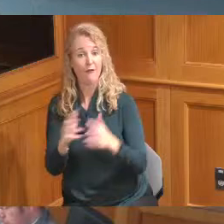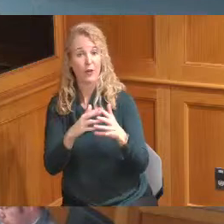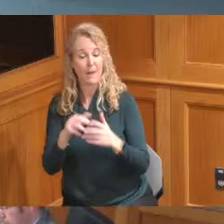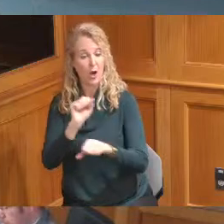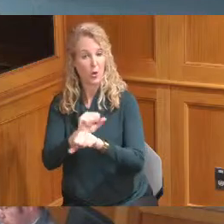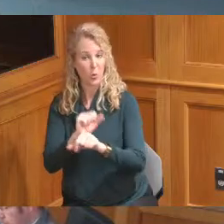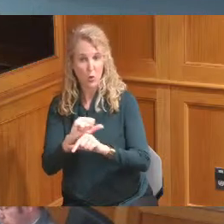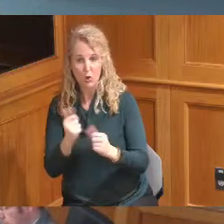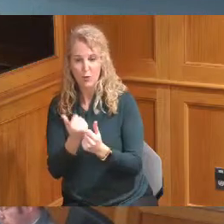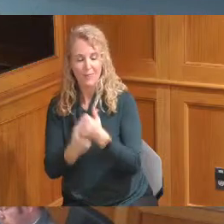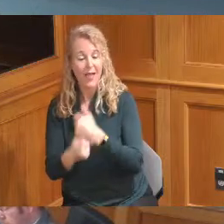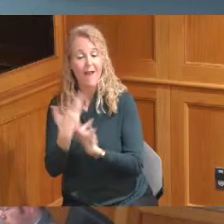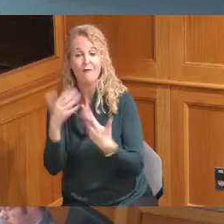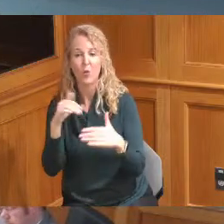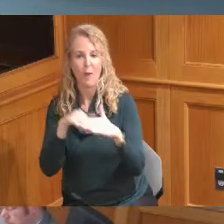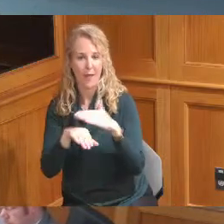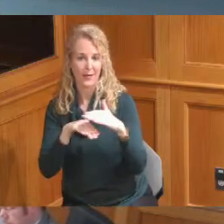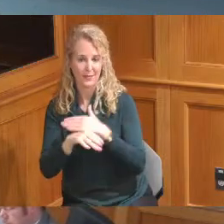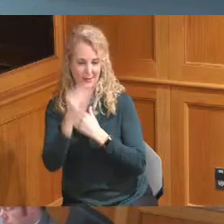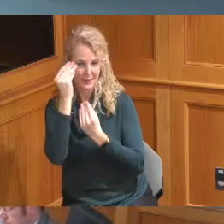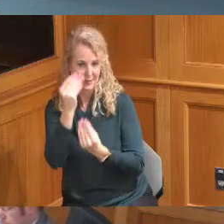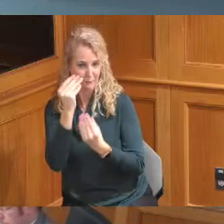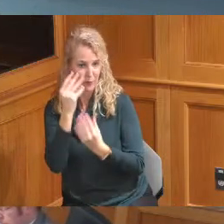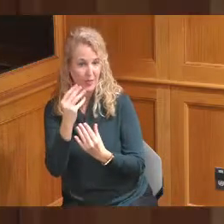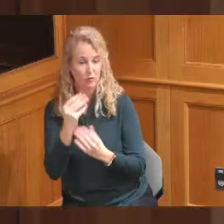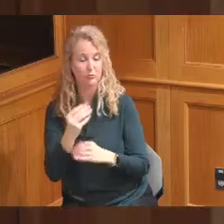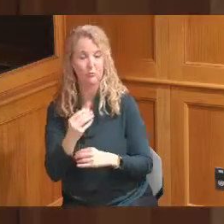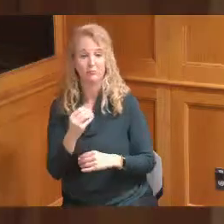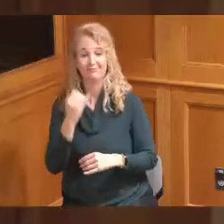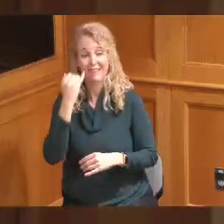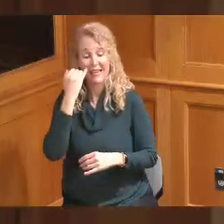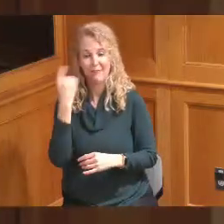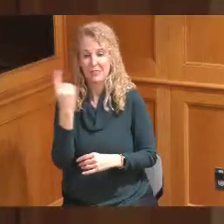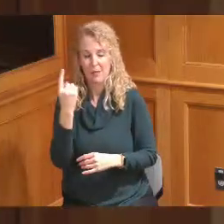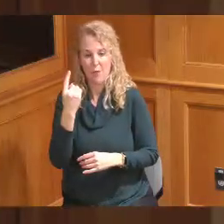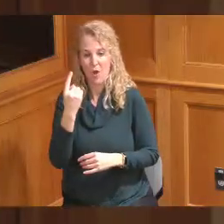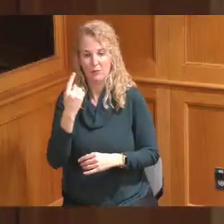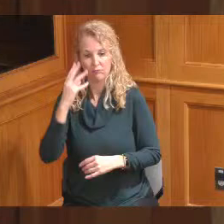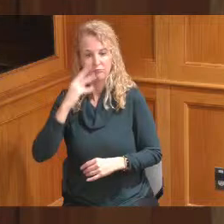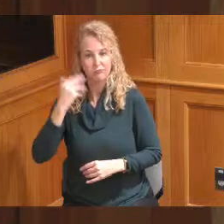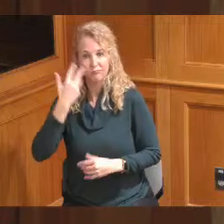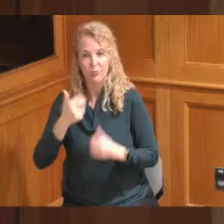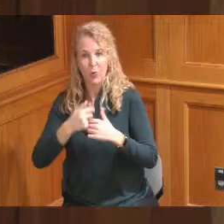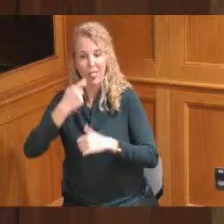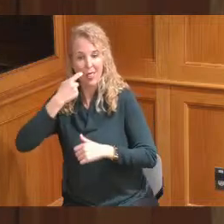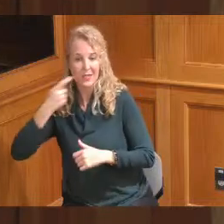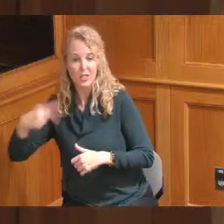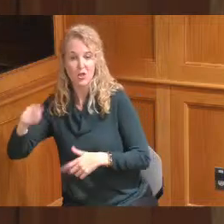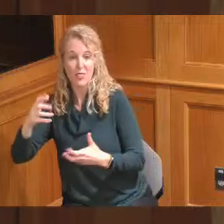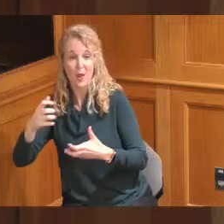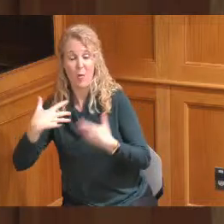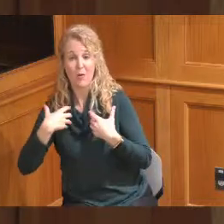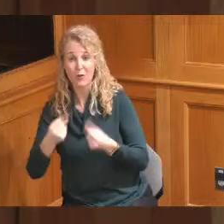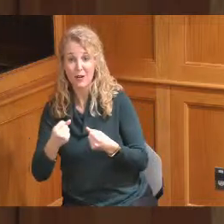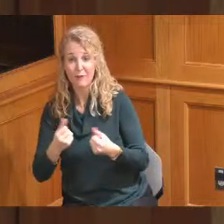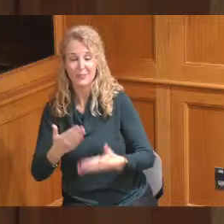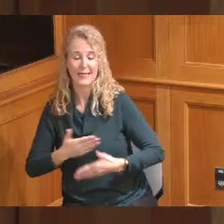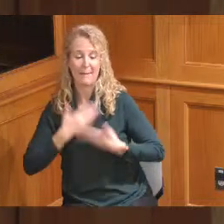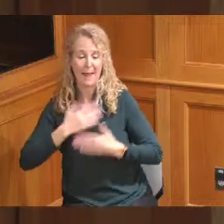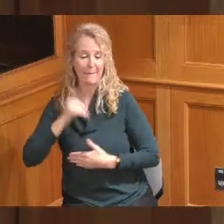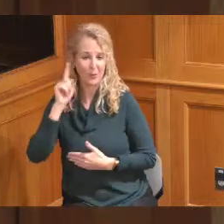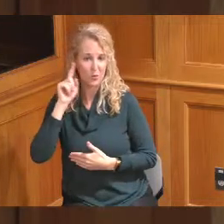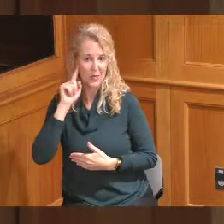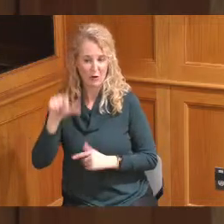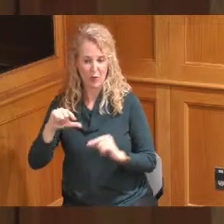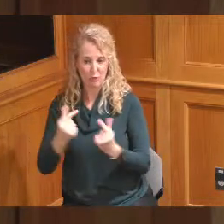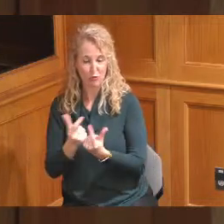has access to the information they need if they are in the throes of addiction and seeking out recovery. So I'm interested in seeing